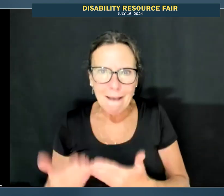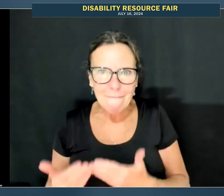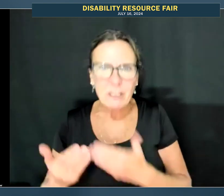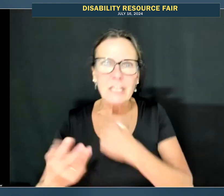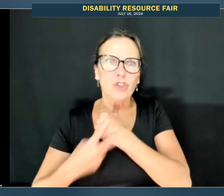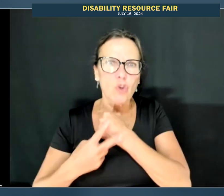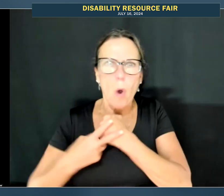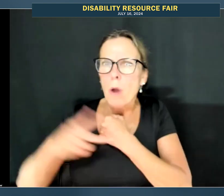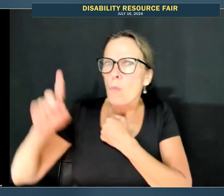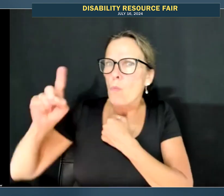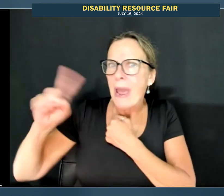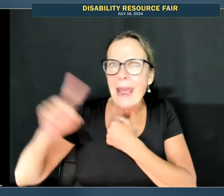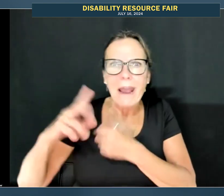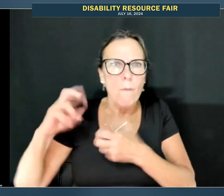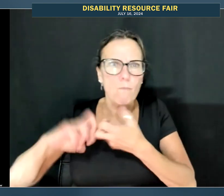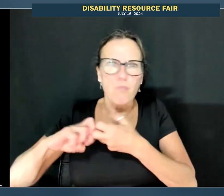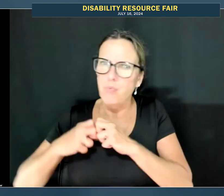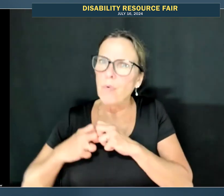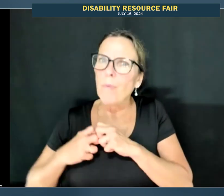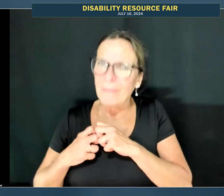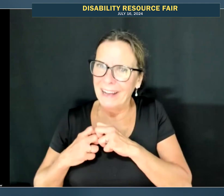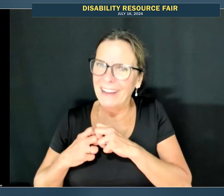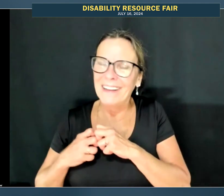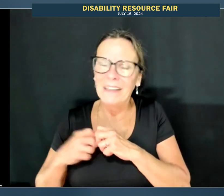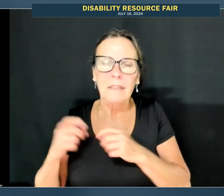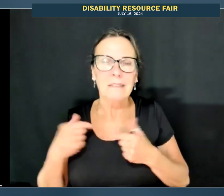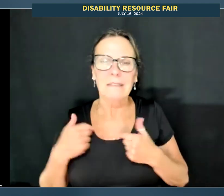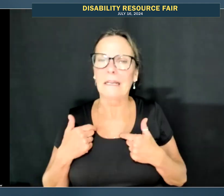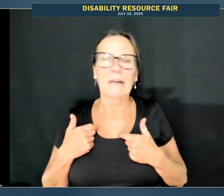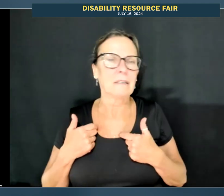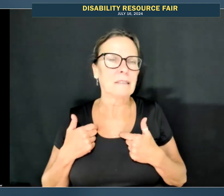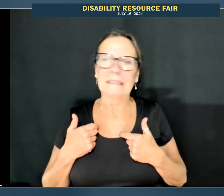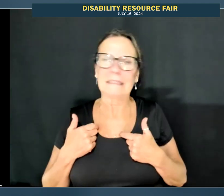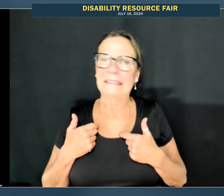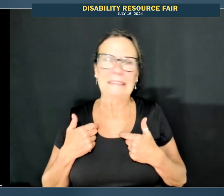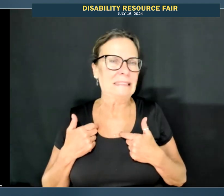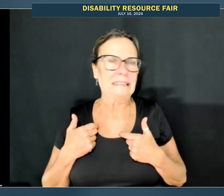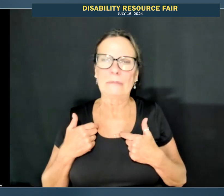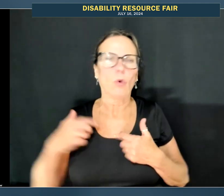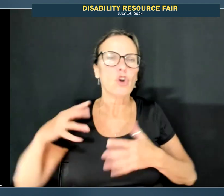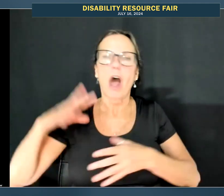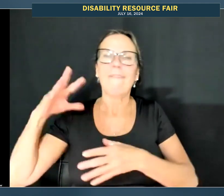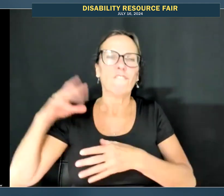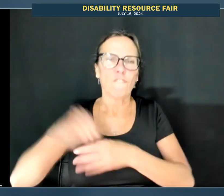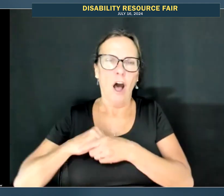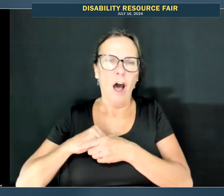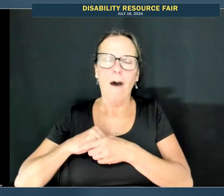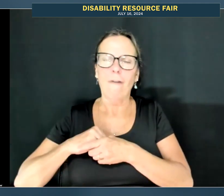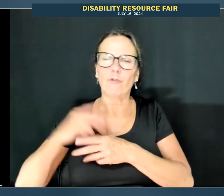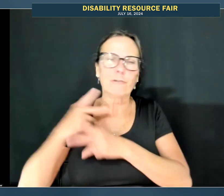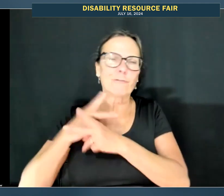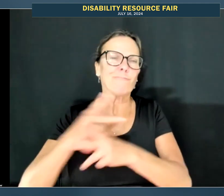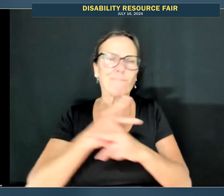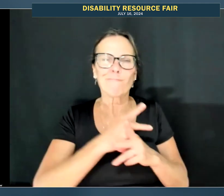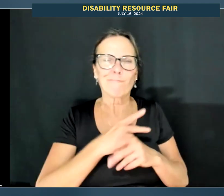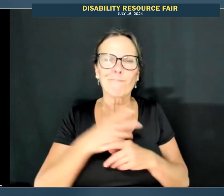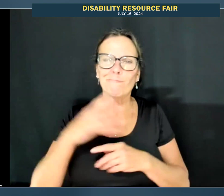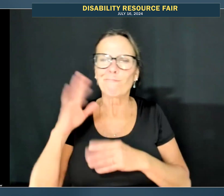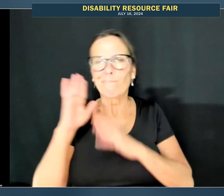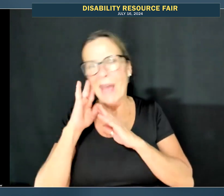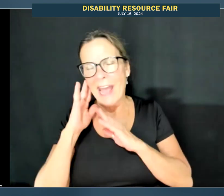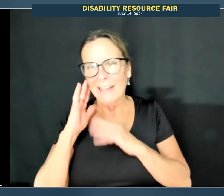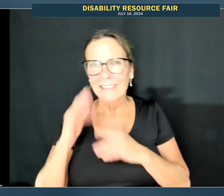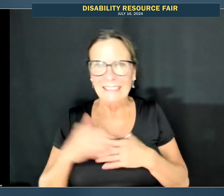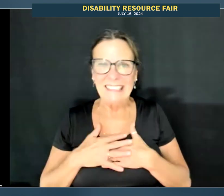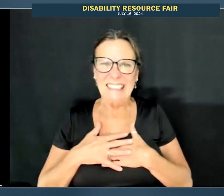issue, and we just don't want to delve into that right now. Liability, you know, you crash into someone's house,